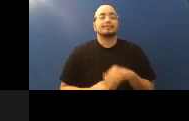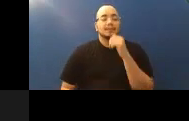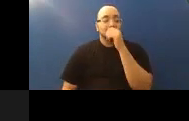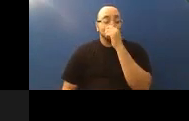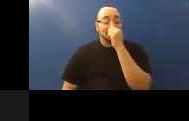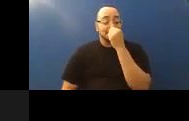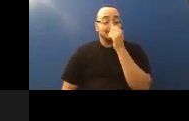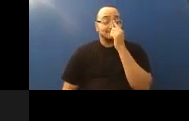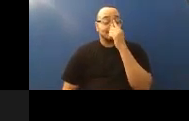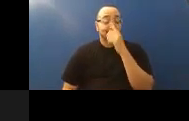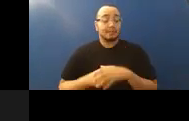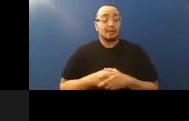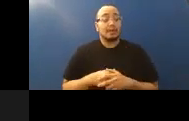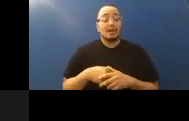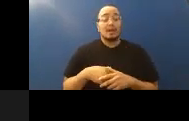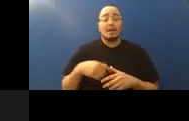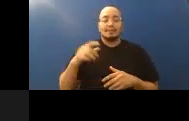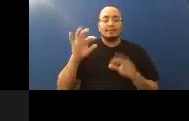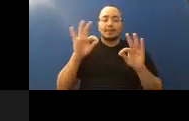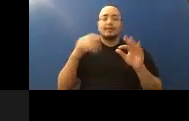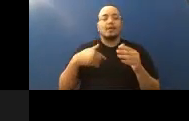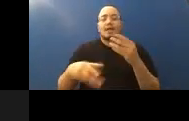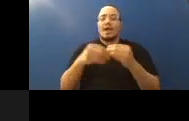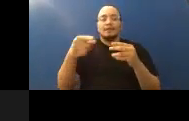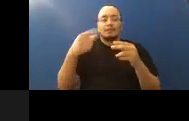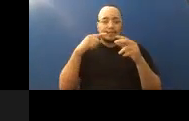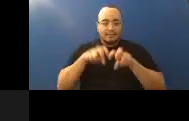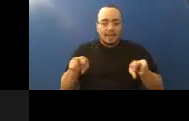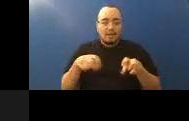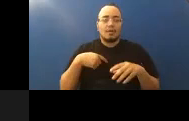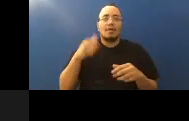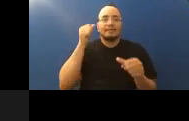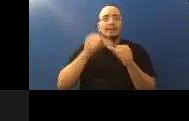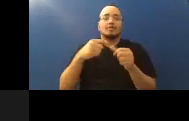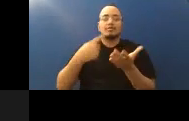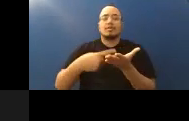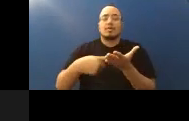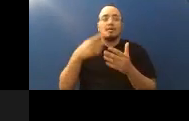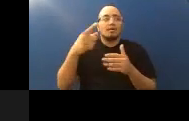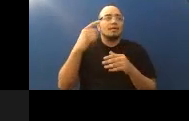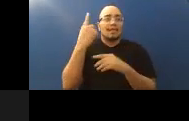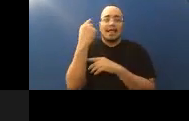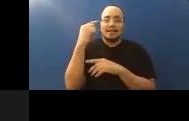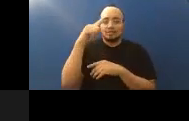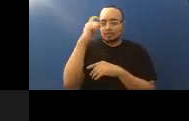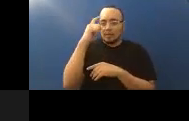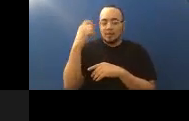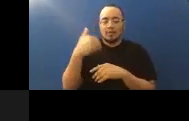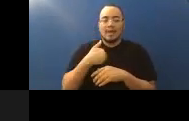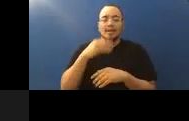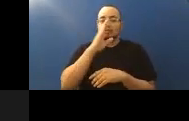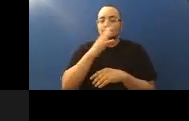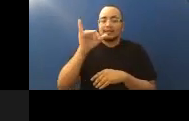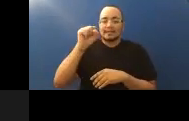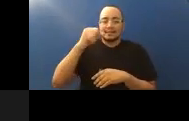had, maybe it was last summer or the summer before that, where we actually had straight cis young men and